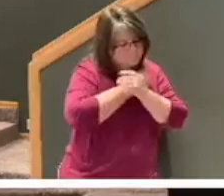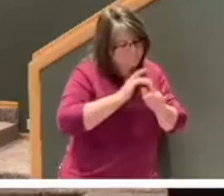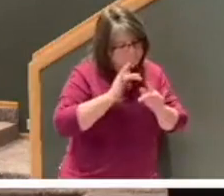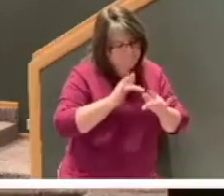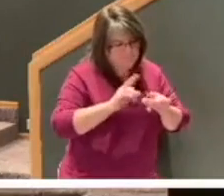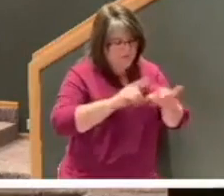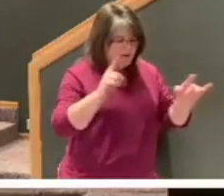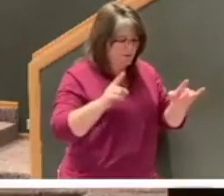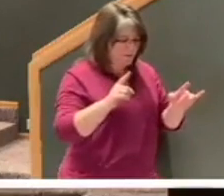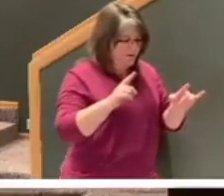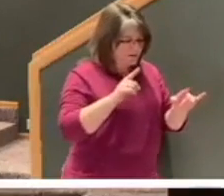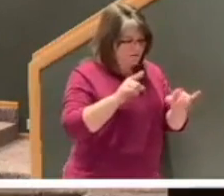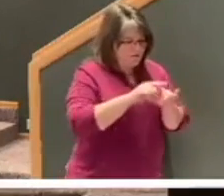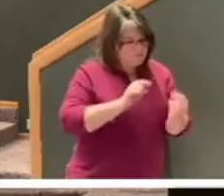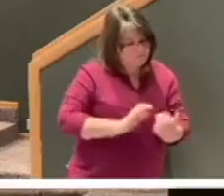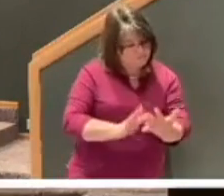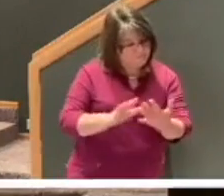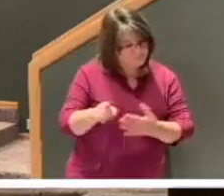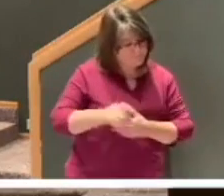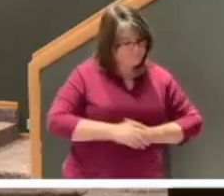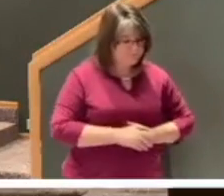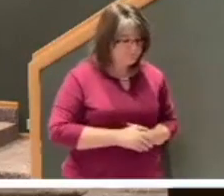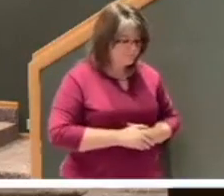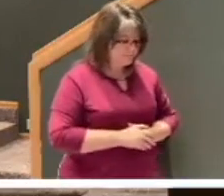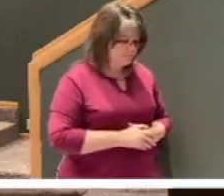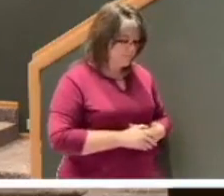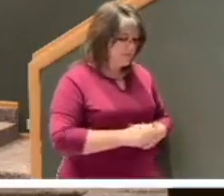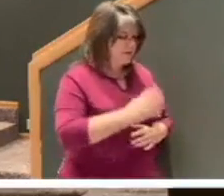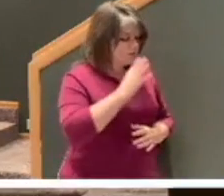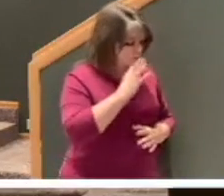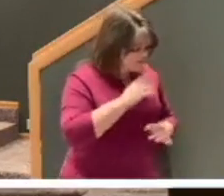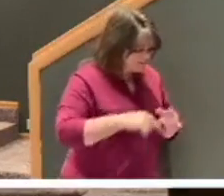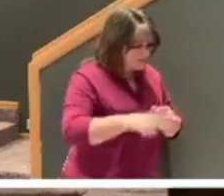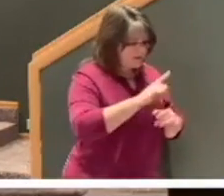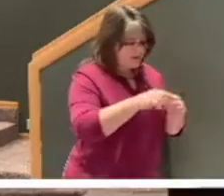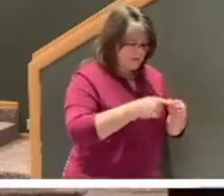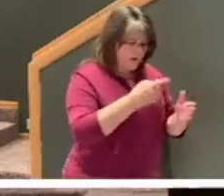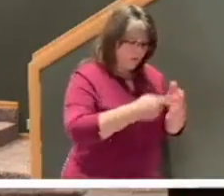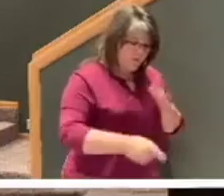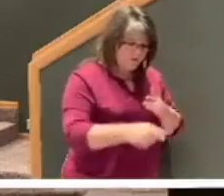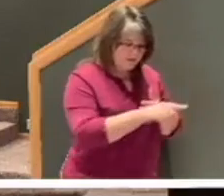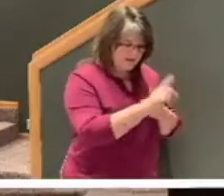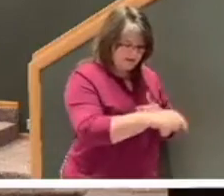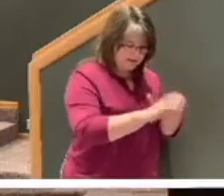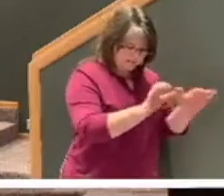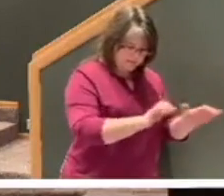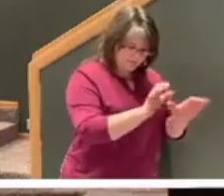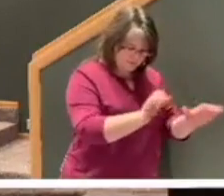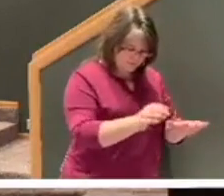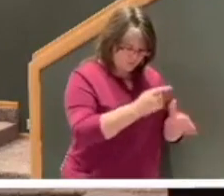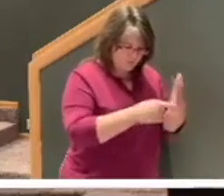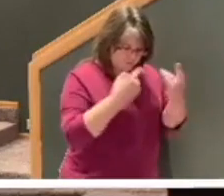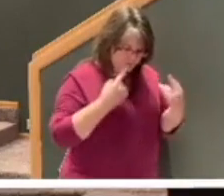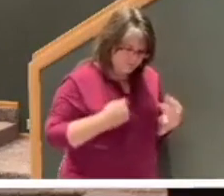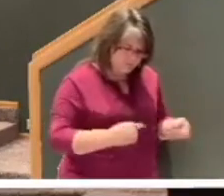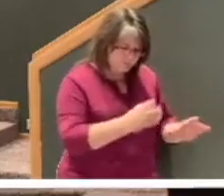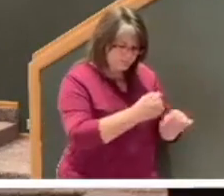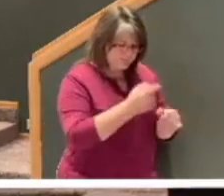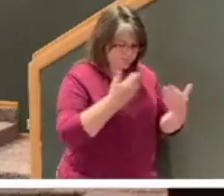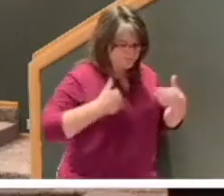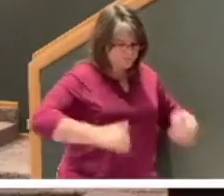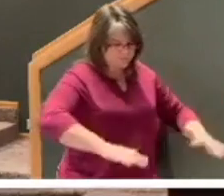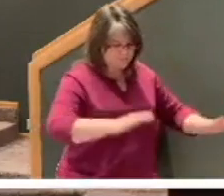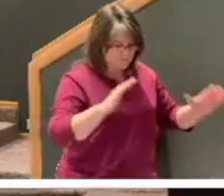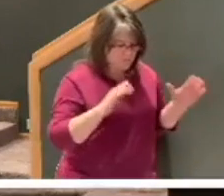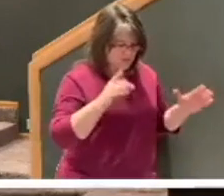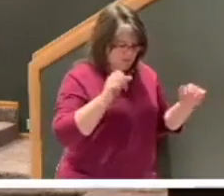also confrontation. God, that you speak to them about what they need to do and what you're trying to get them to surrender so